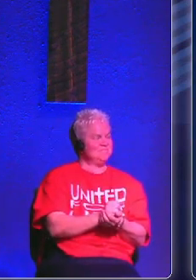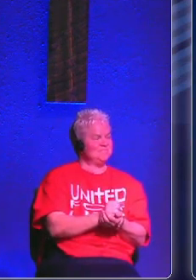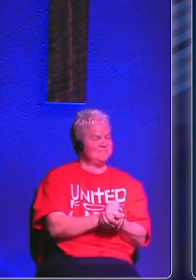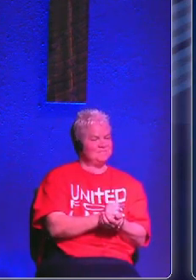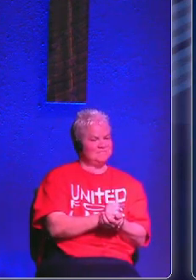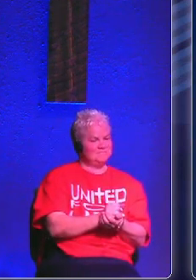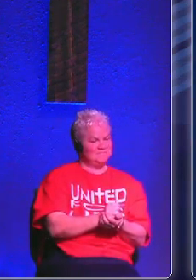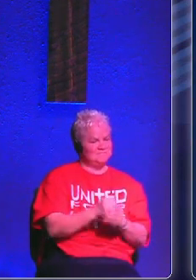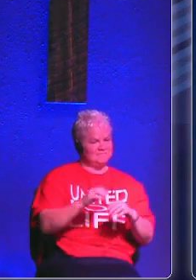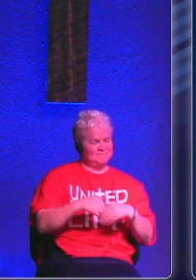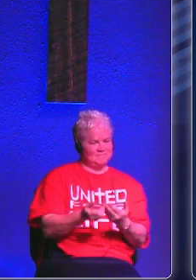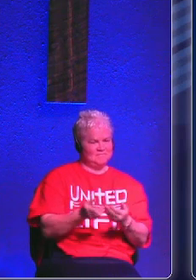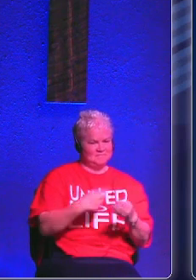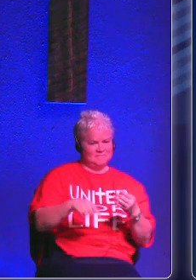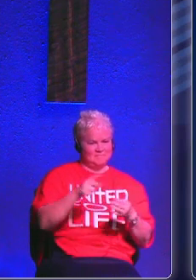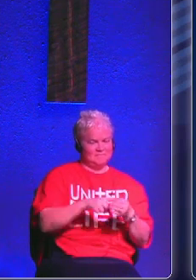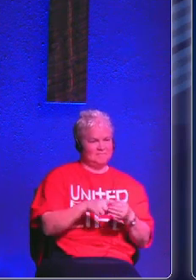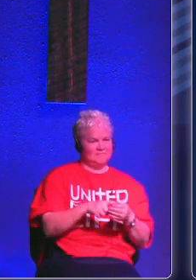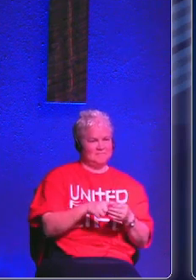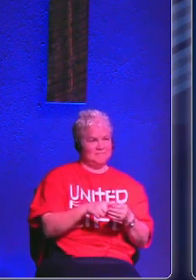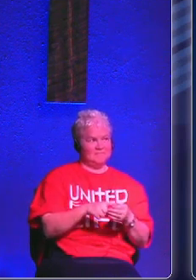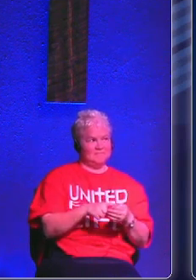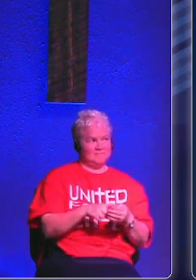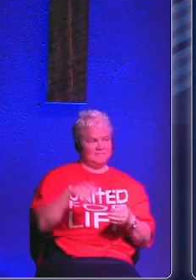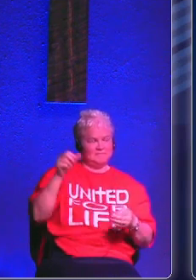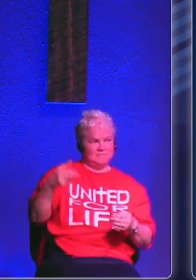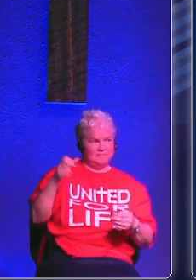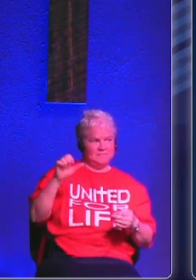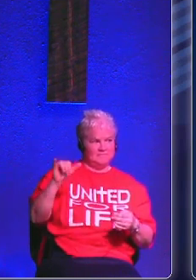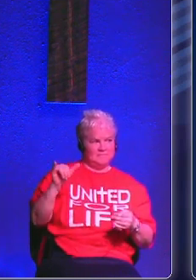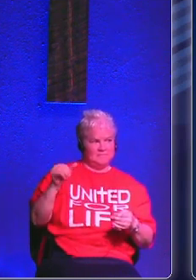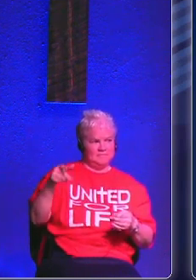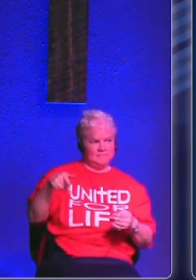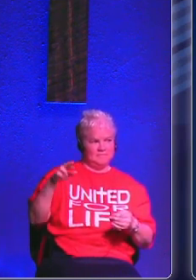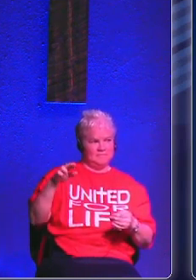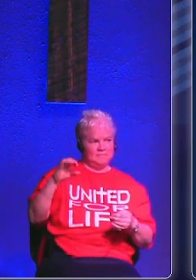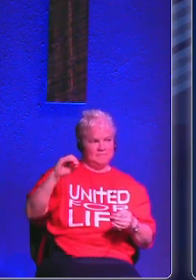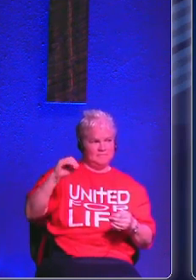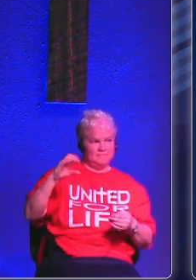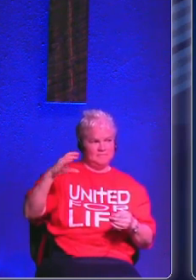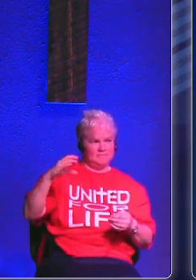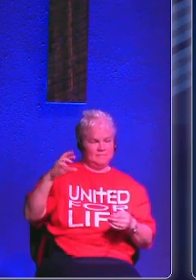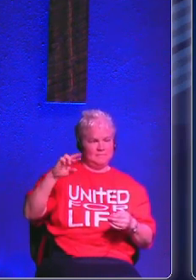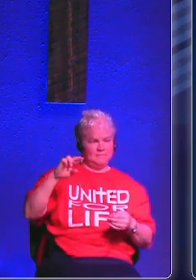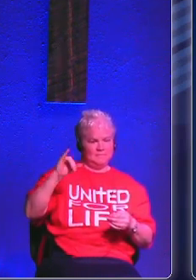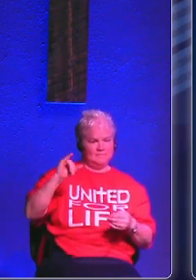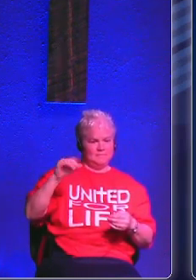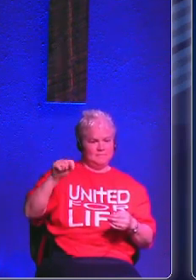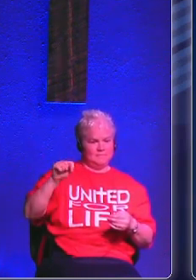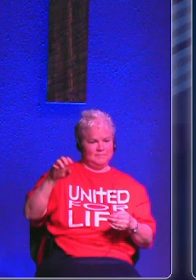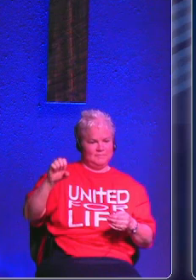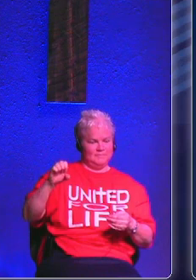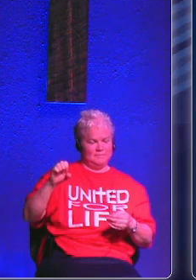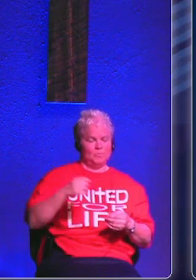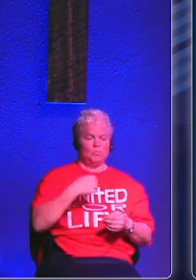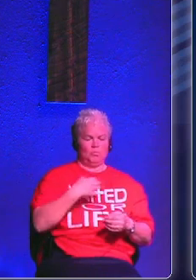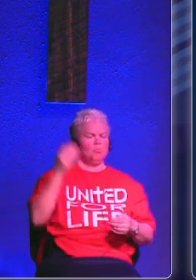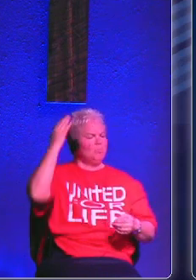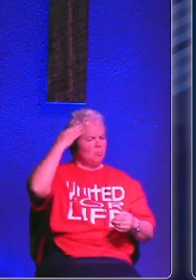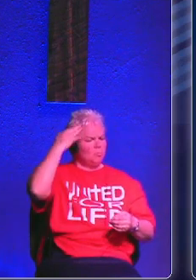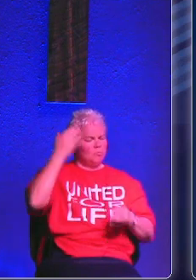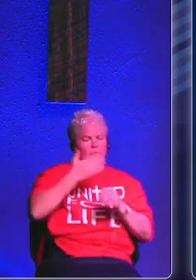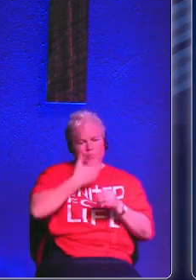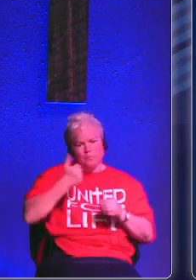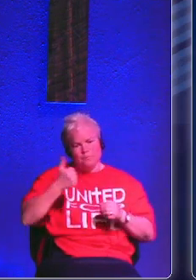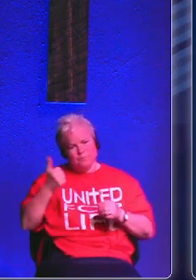And here's one. How about all those hypocrites that are filled in their little church building who think they are better